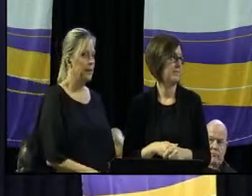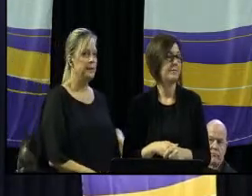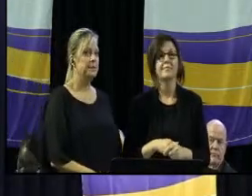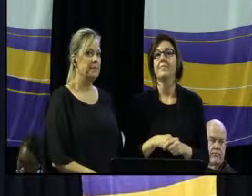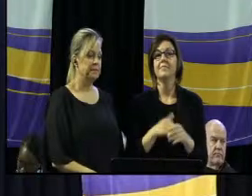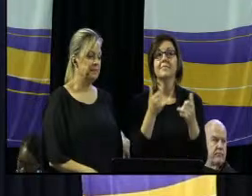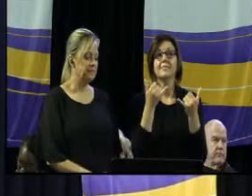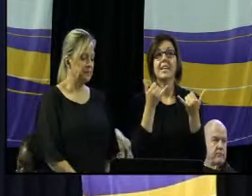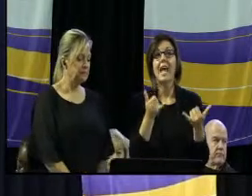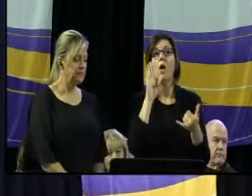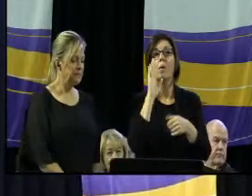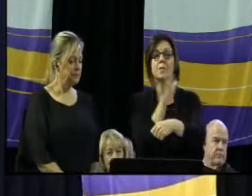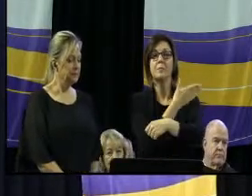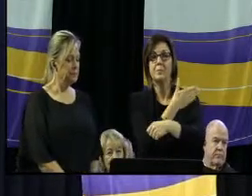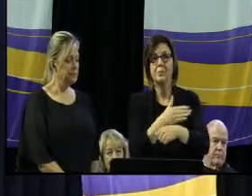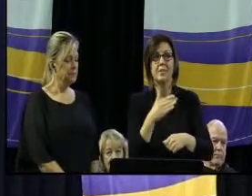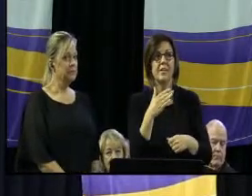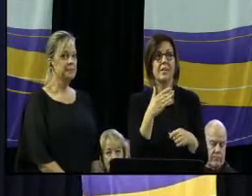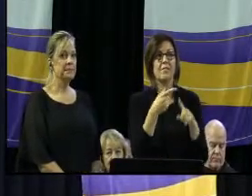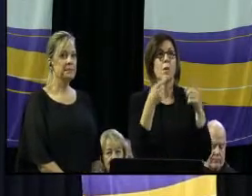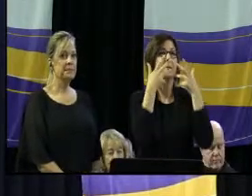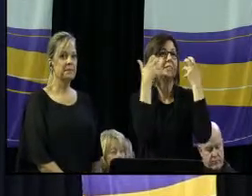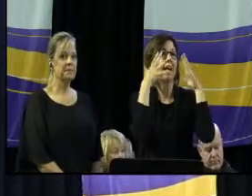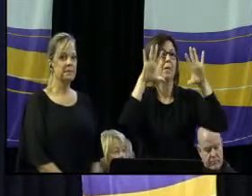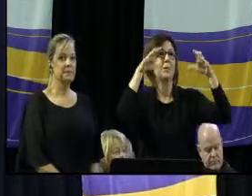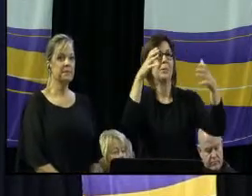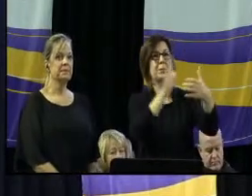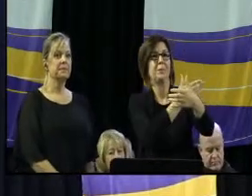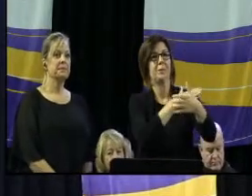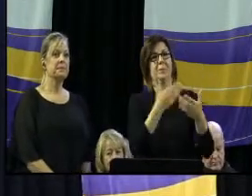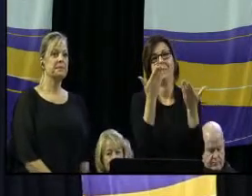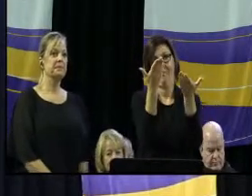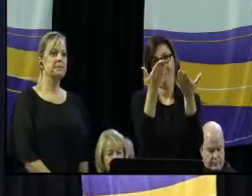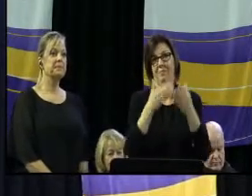Now we will have a musical selection from Tiger Production.